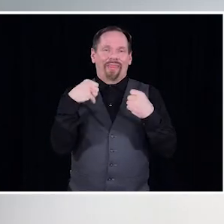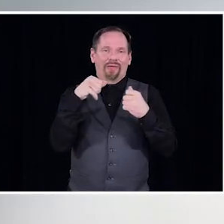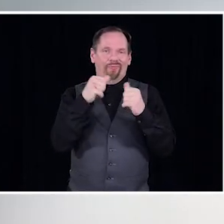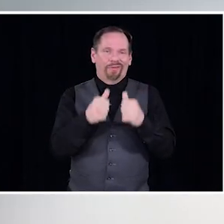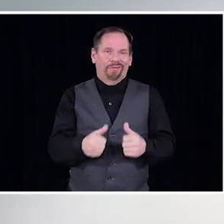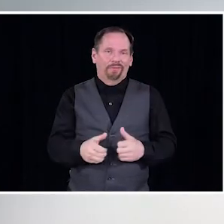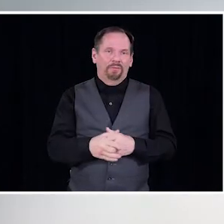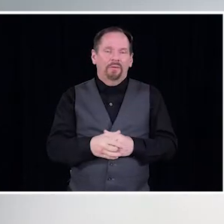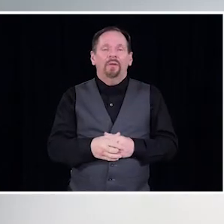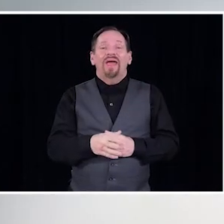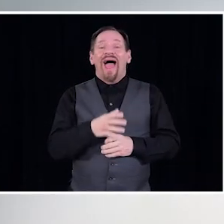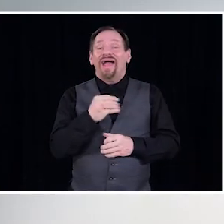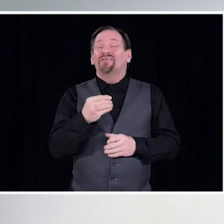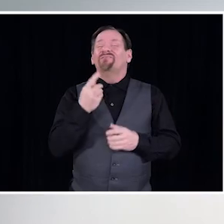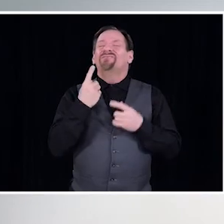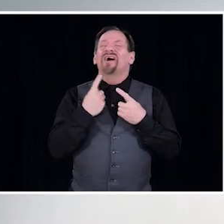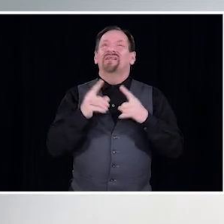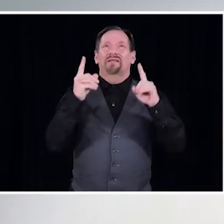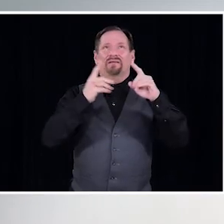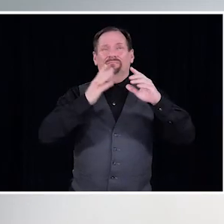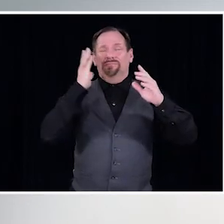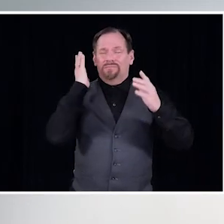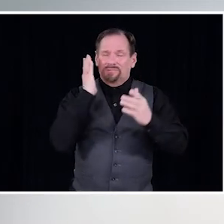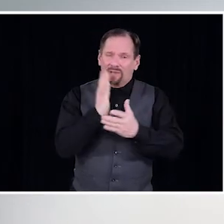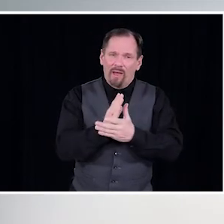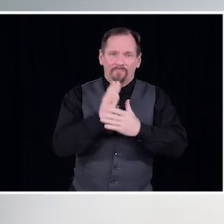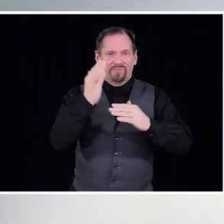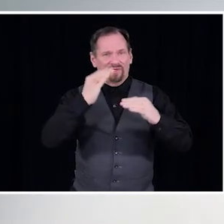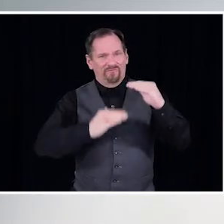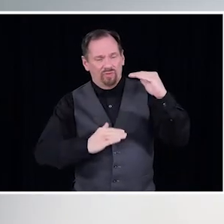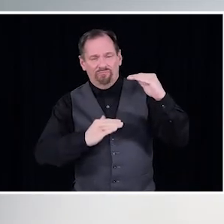finally end the racial disparities in maternal outcomes.